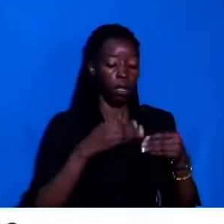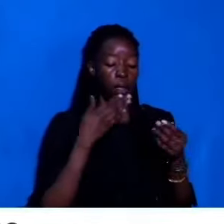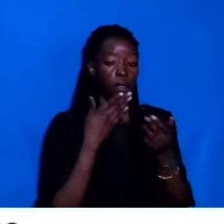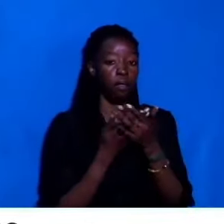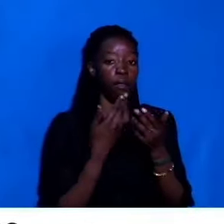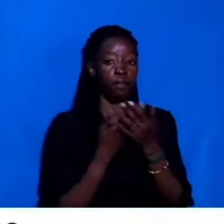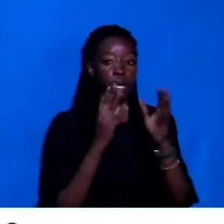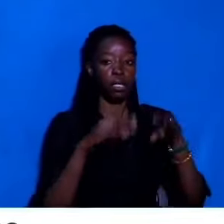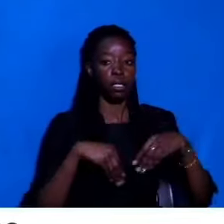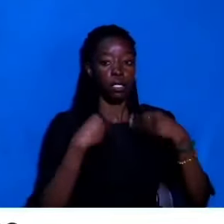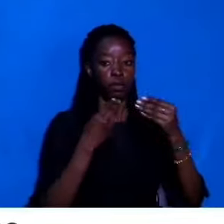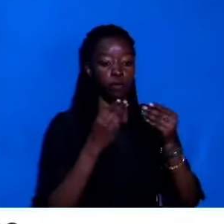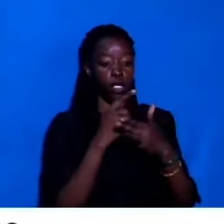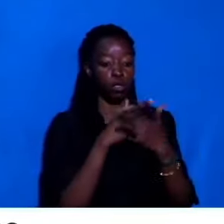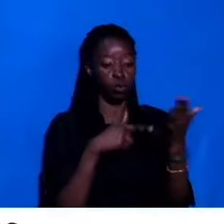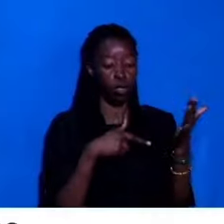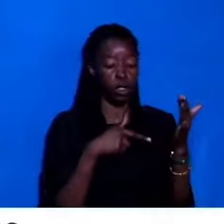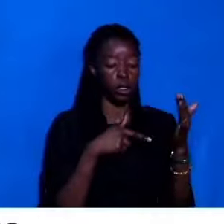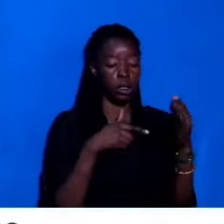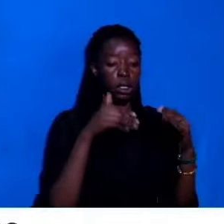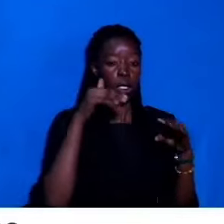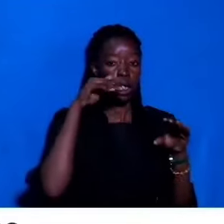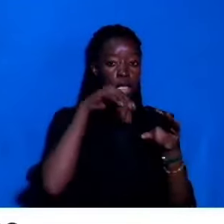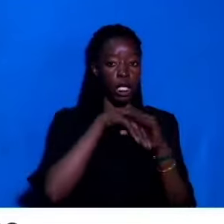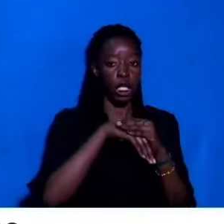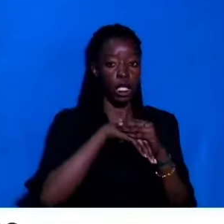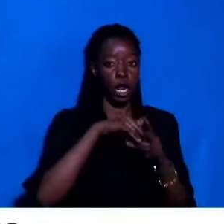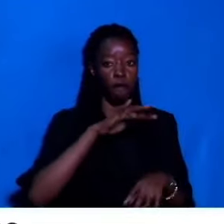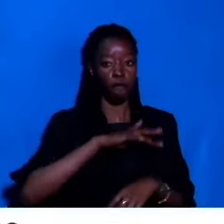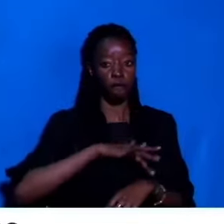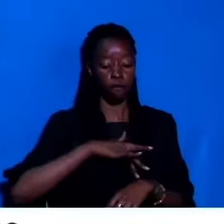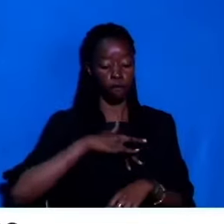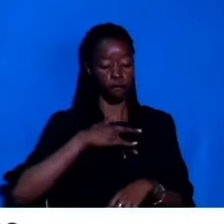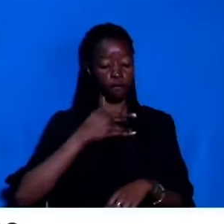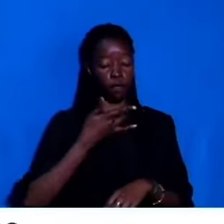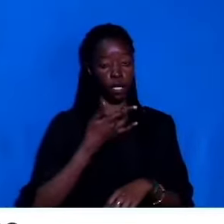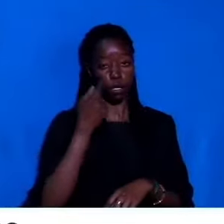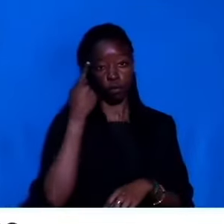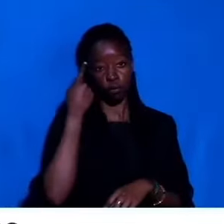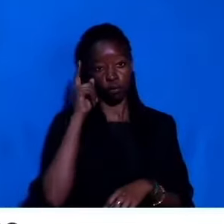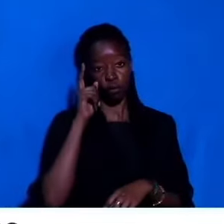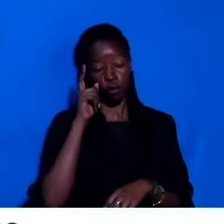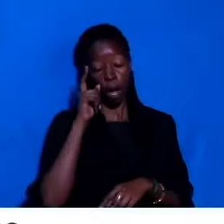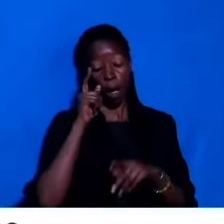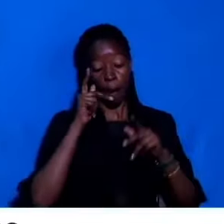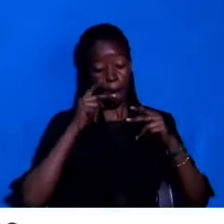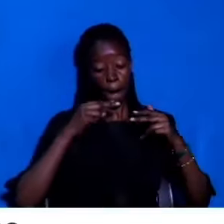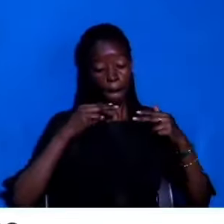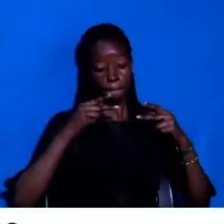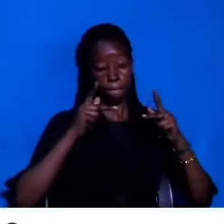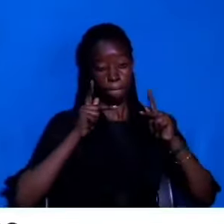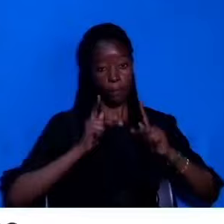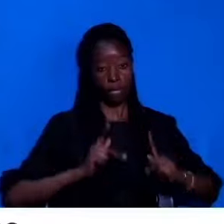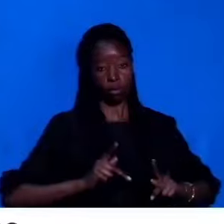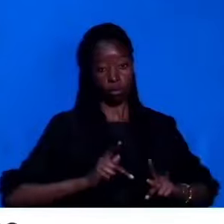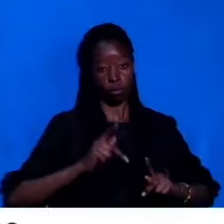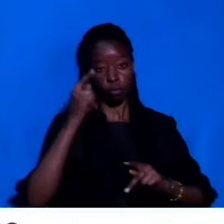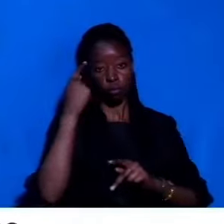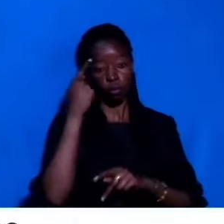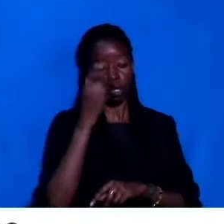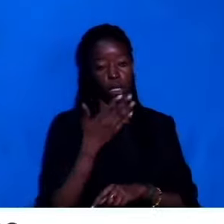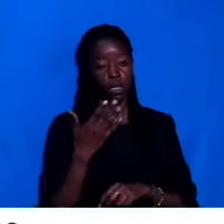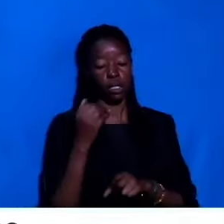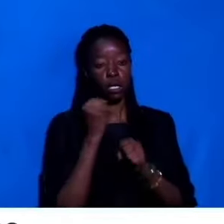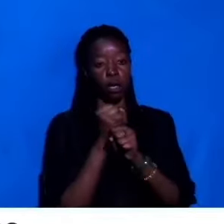inner feeling of gratitude to someone for something that they have done for us, expressed outwardly in a